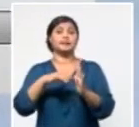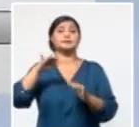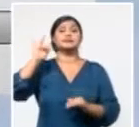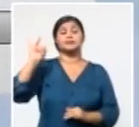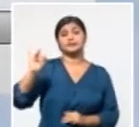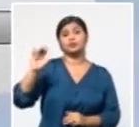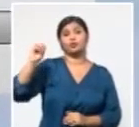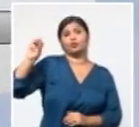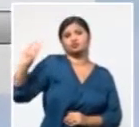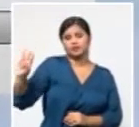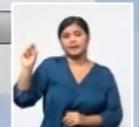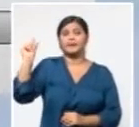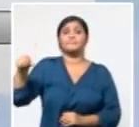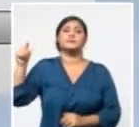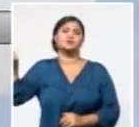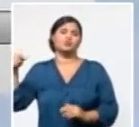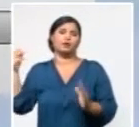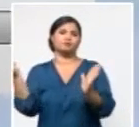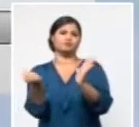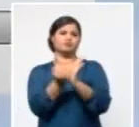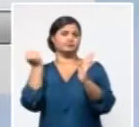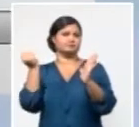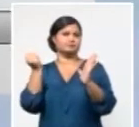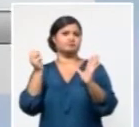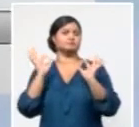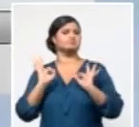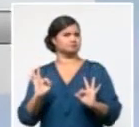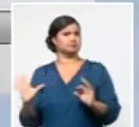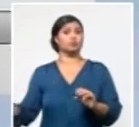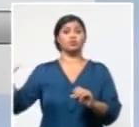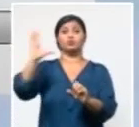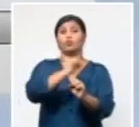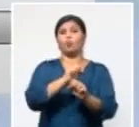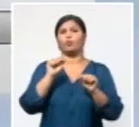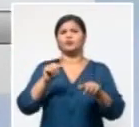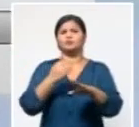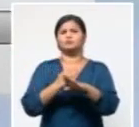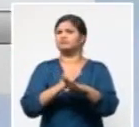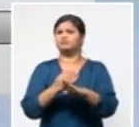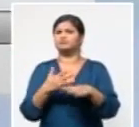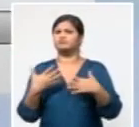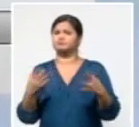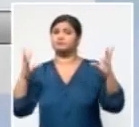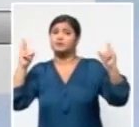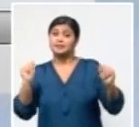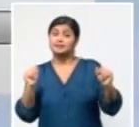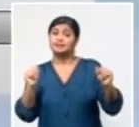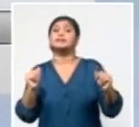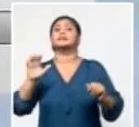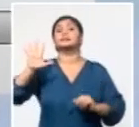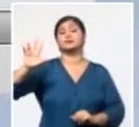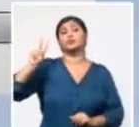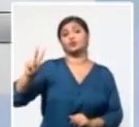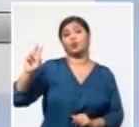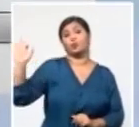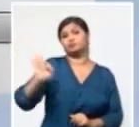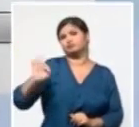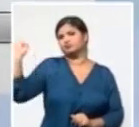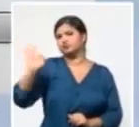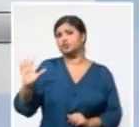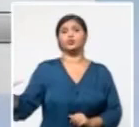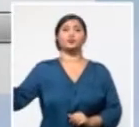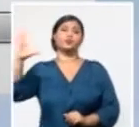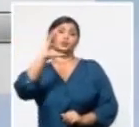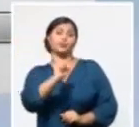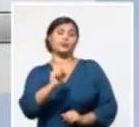6,266,703 confirmed cases, and the region already accounts for 52% of all the